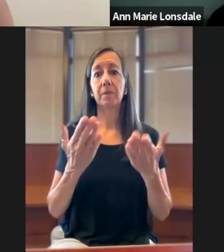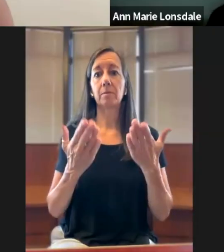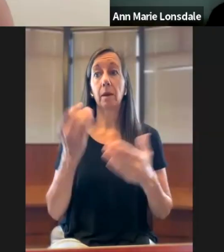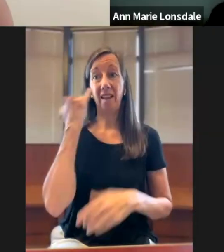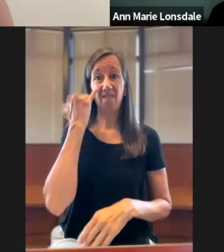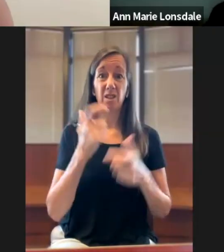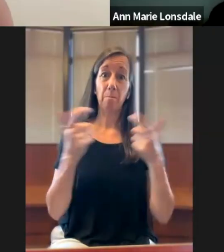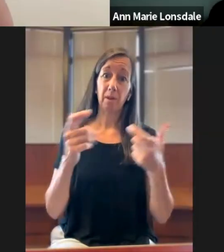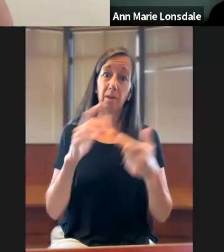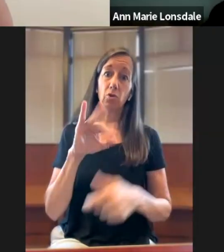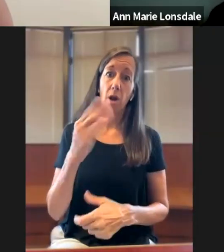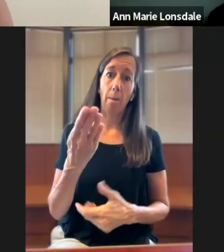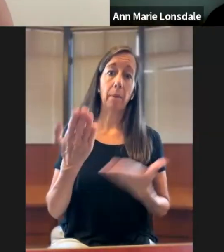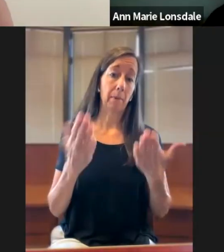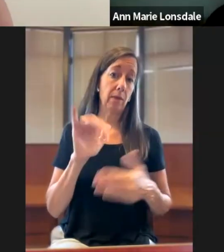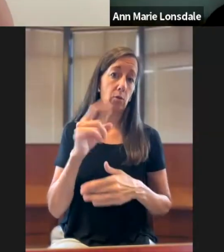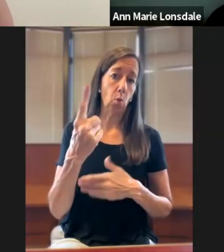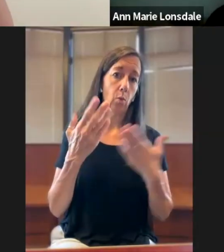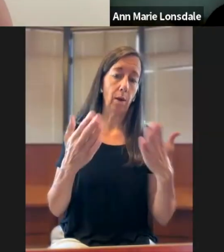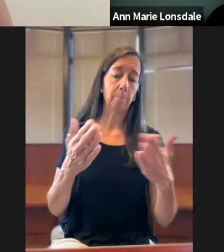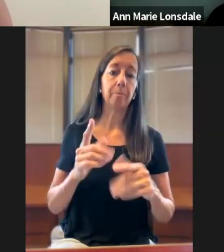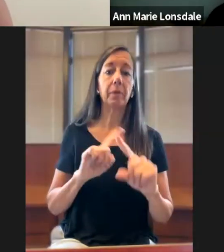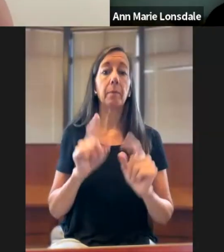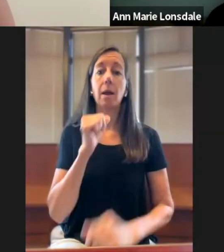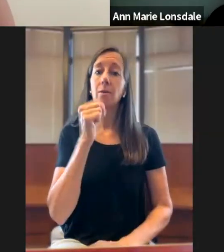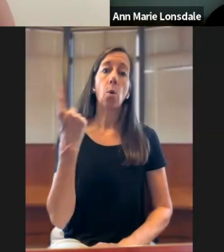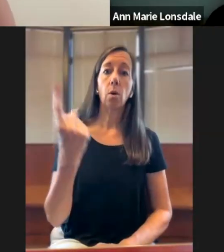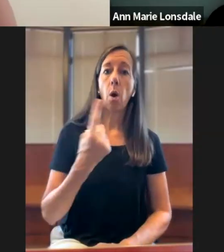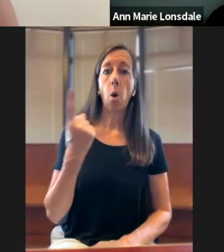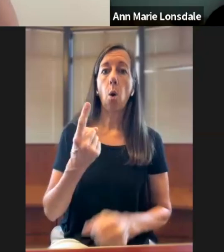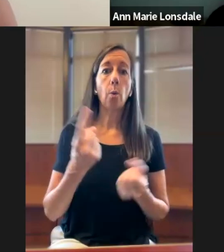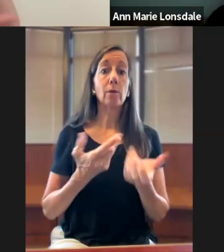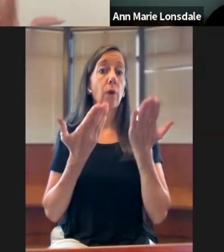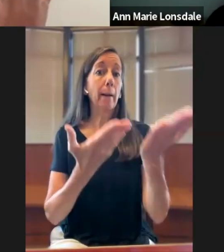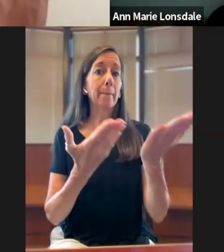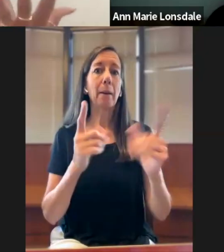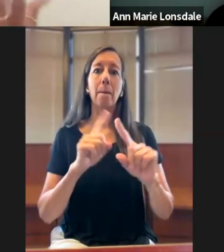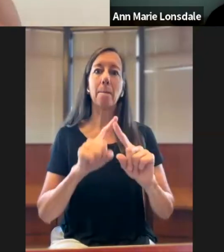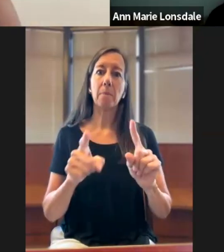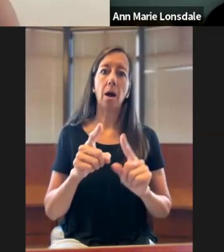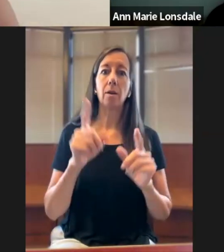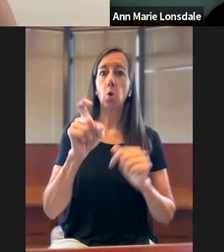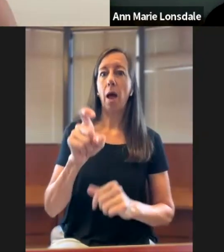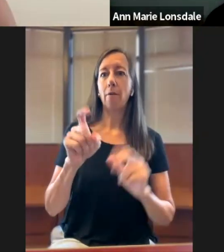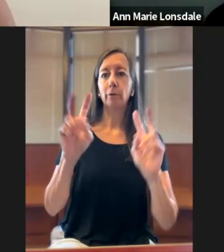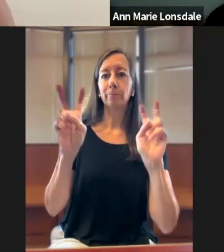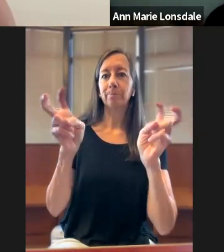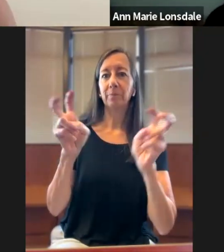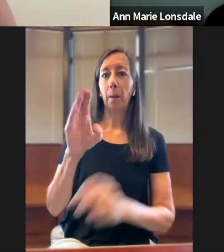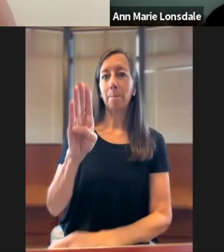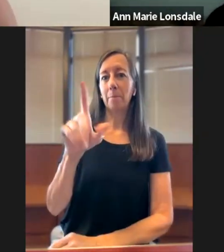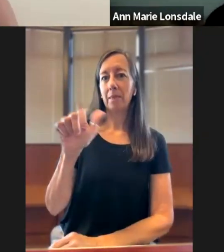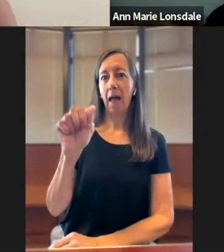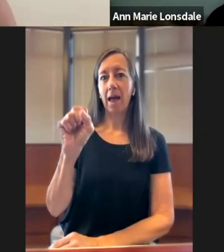that I don't always recommend this, but you may have to blast them. I had a client